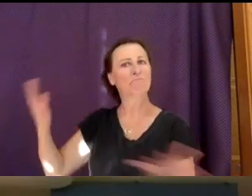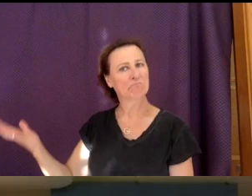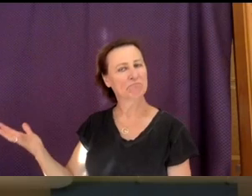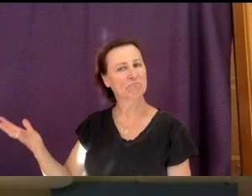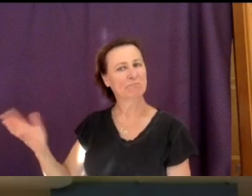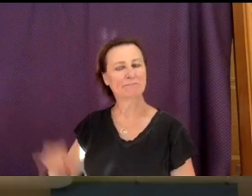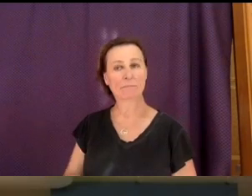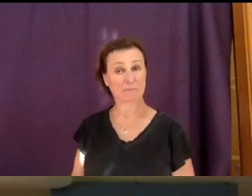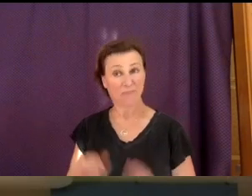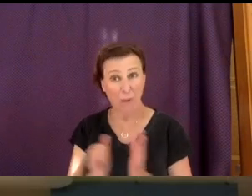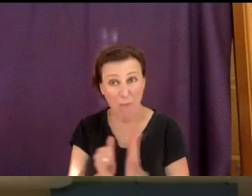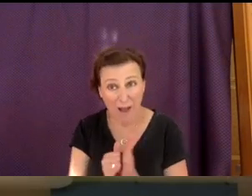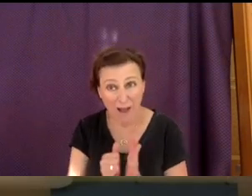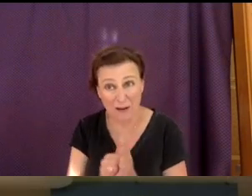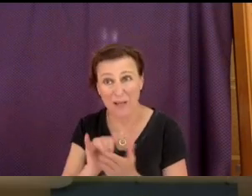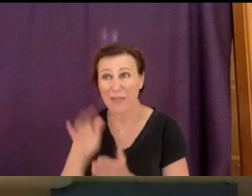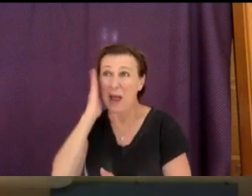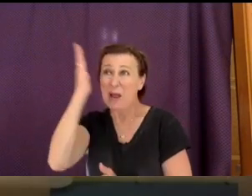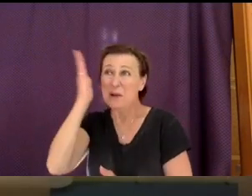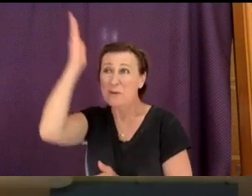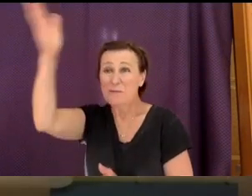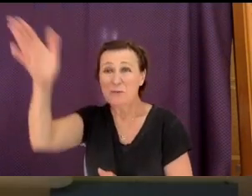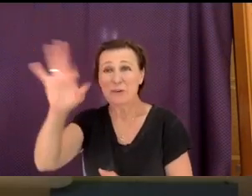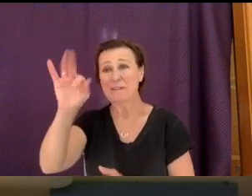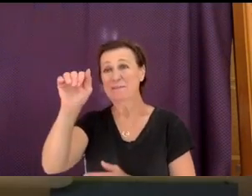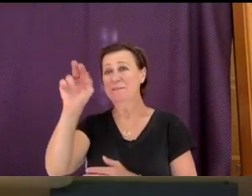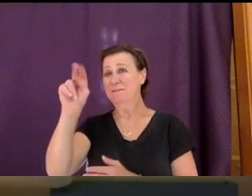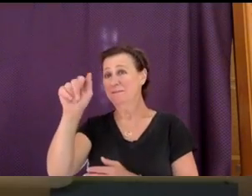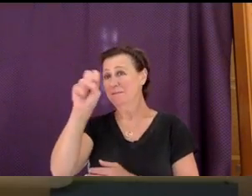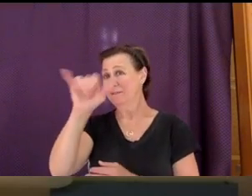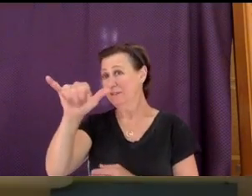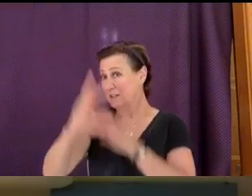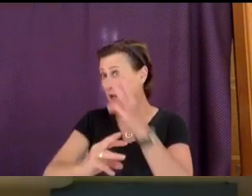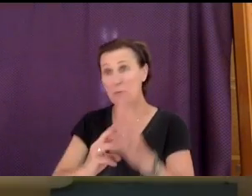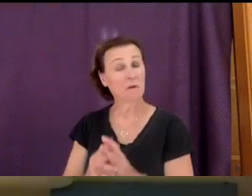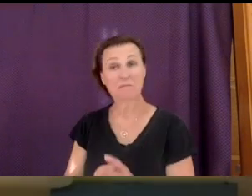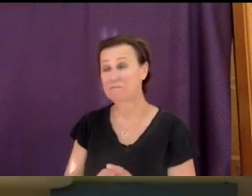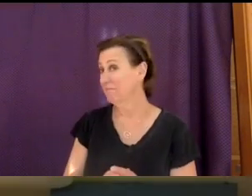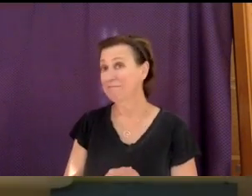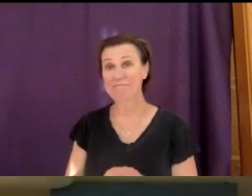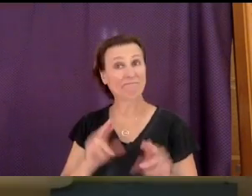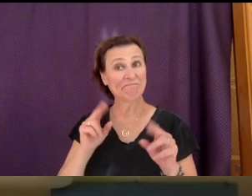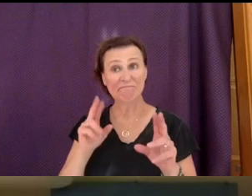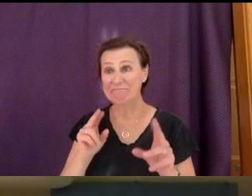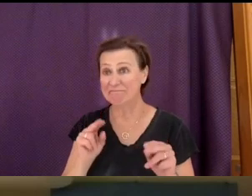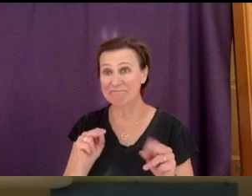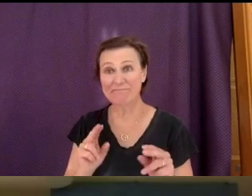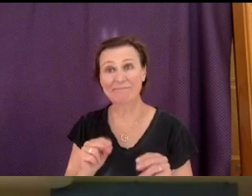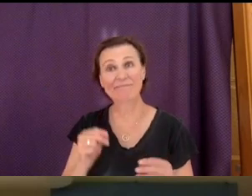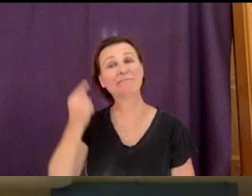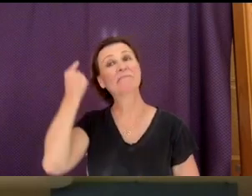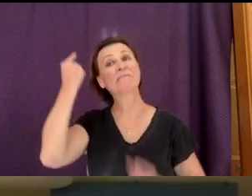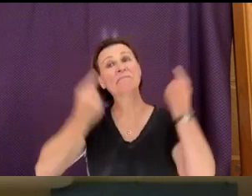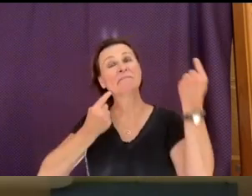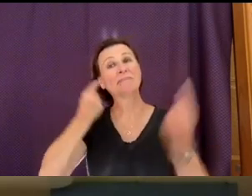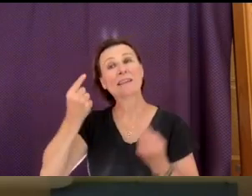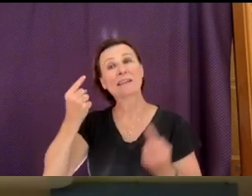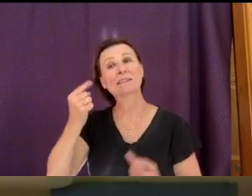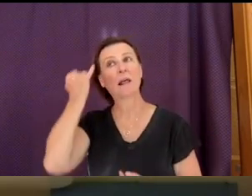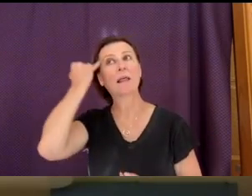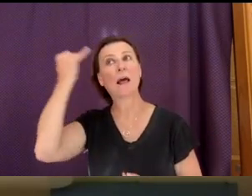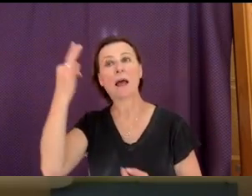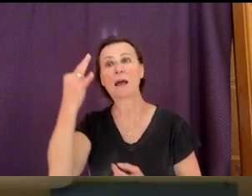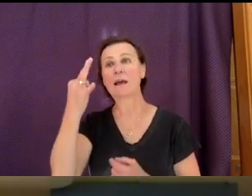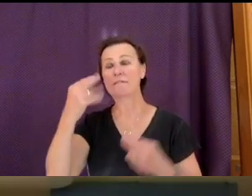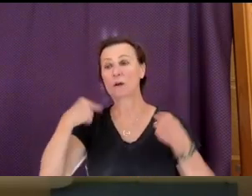Impossible? A utopian fantasy? Hardly. Consider the prospects for human culture 2 or